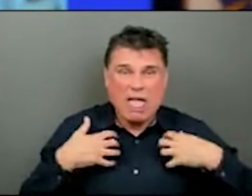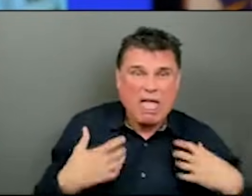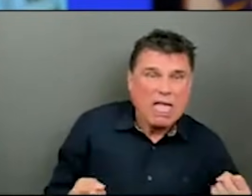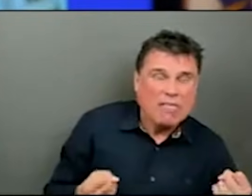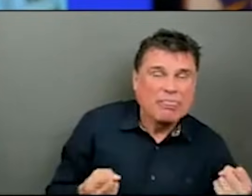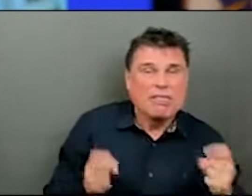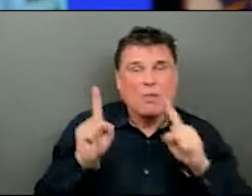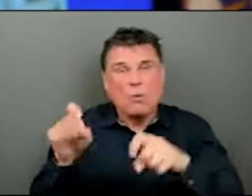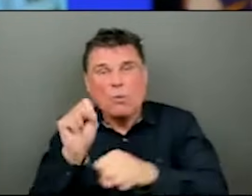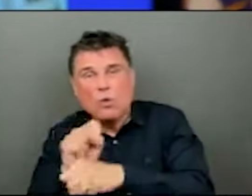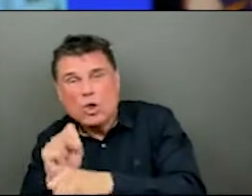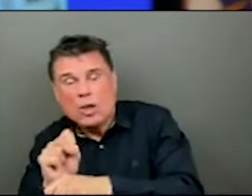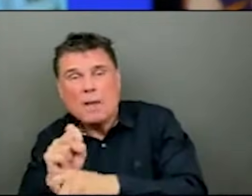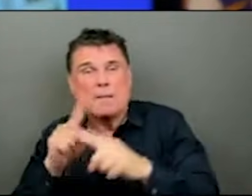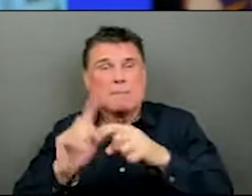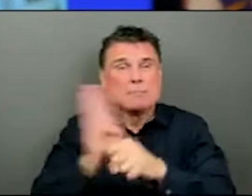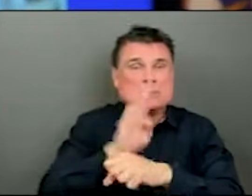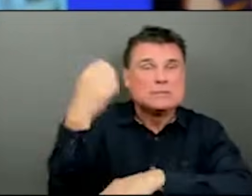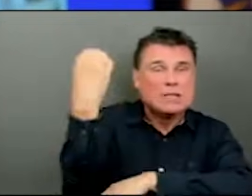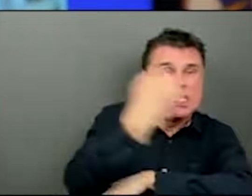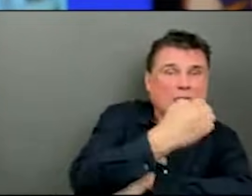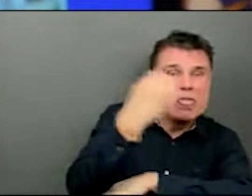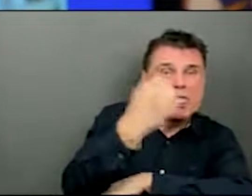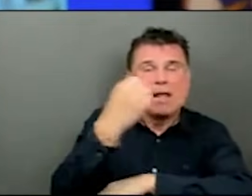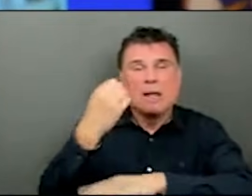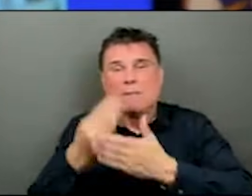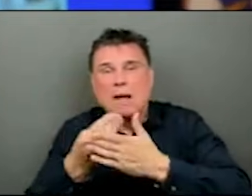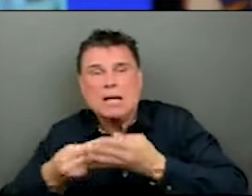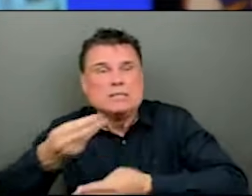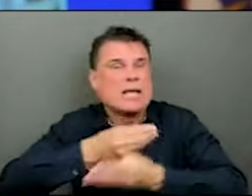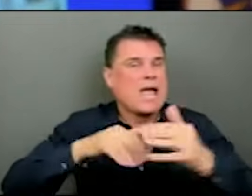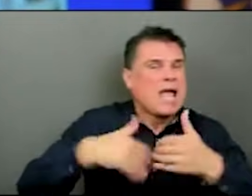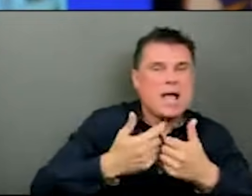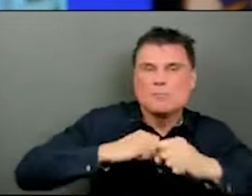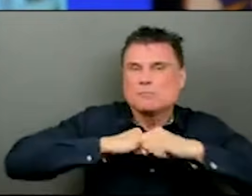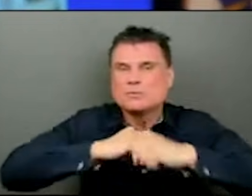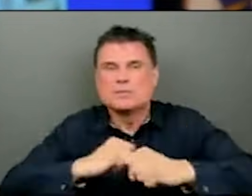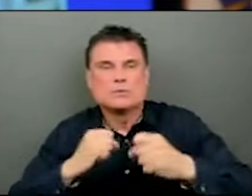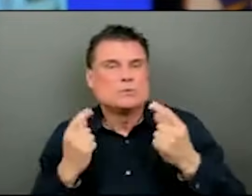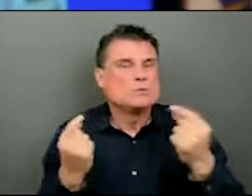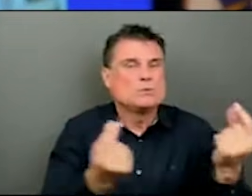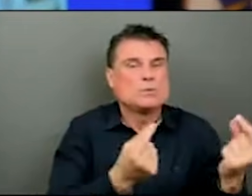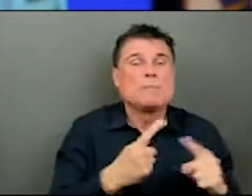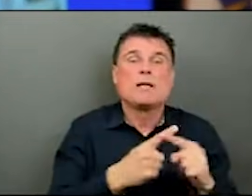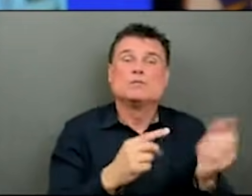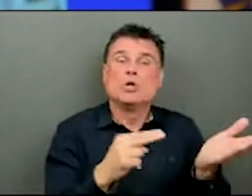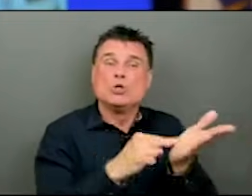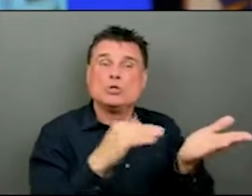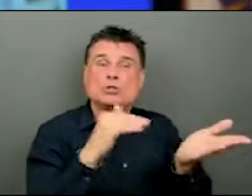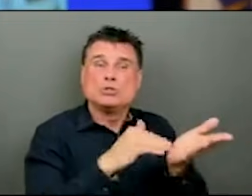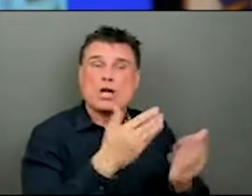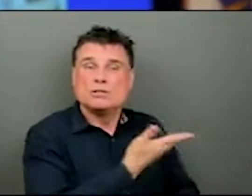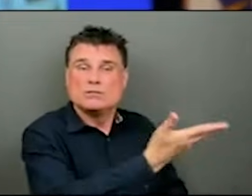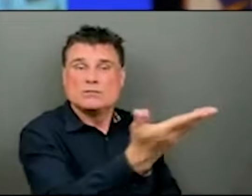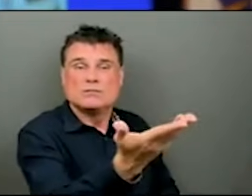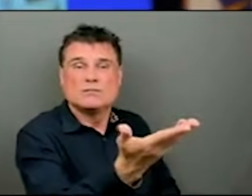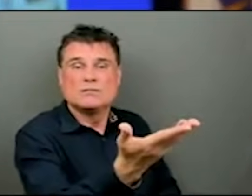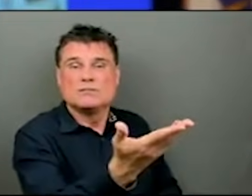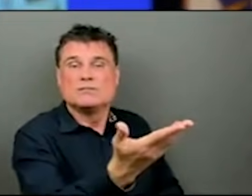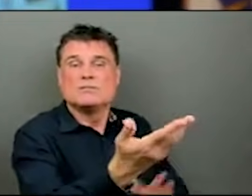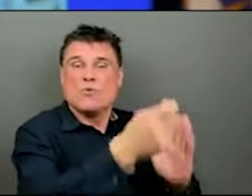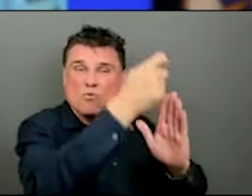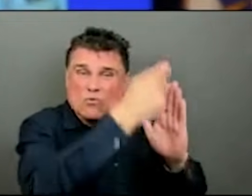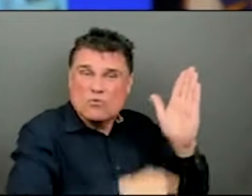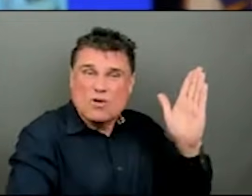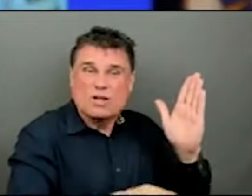their workforce safe, and also, of course, healthcare providers who are being taken away from the important work they're doing to